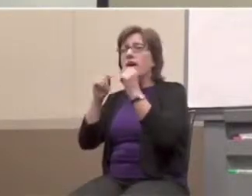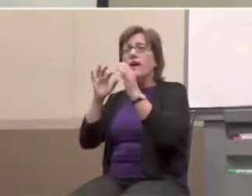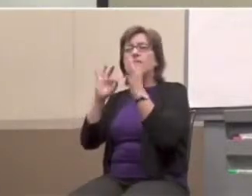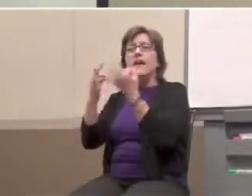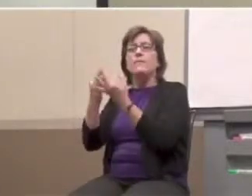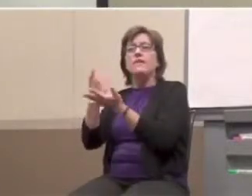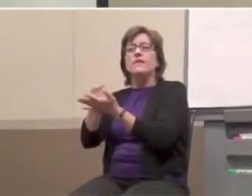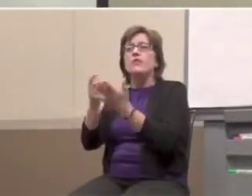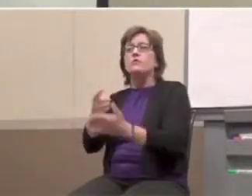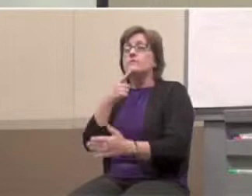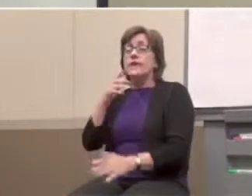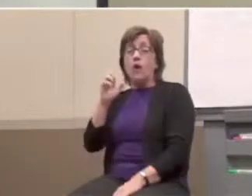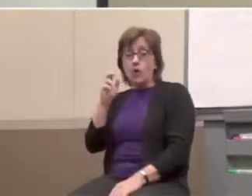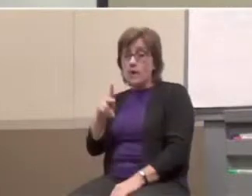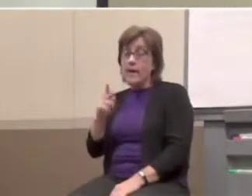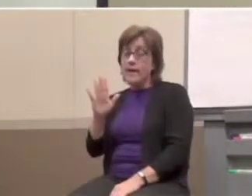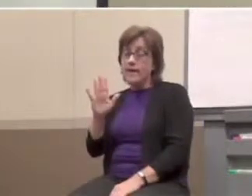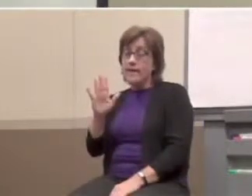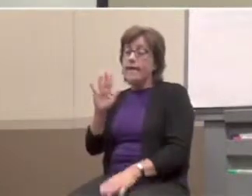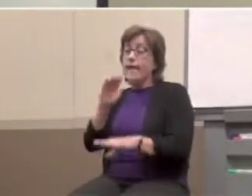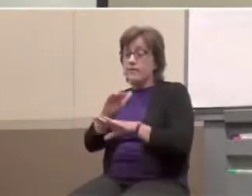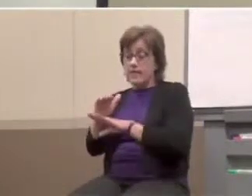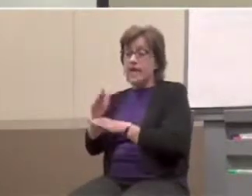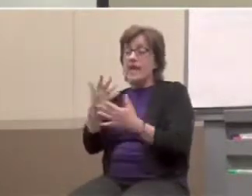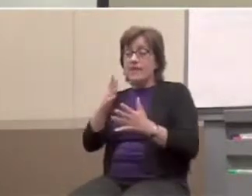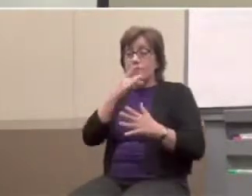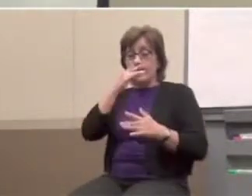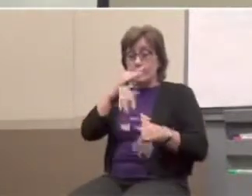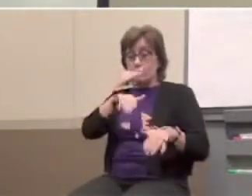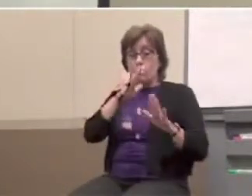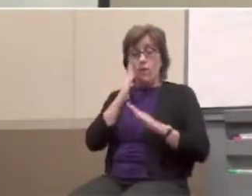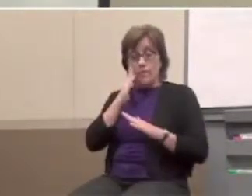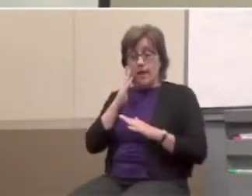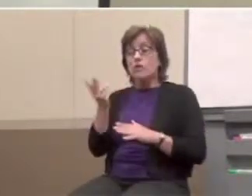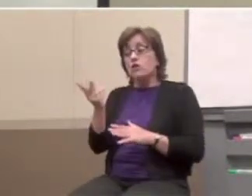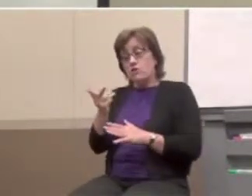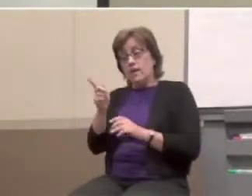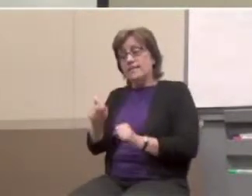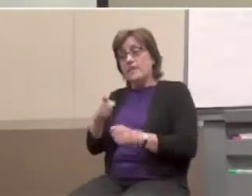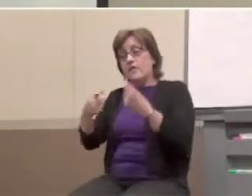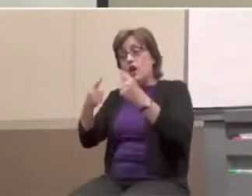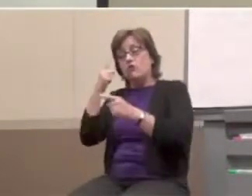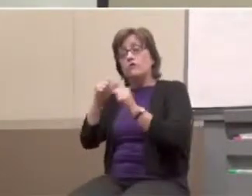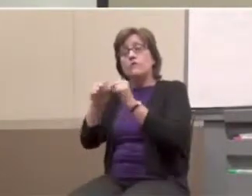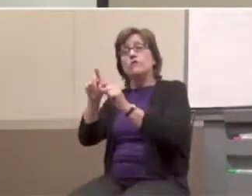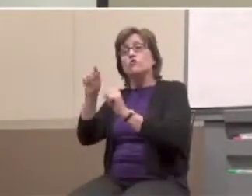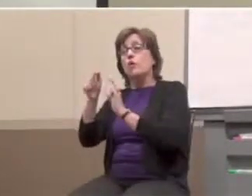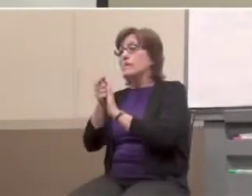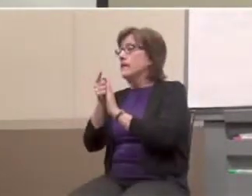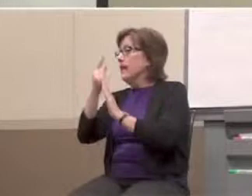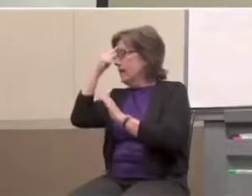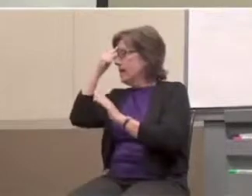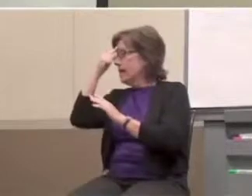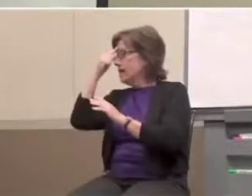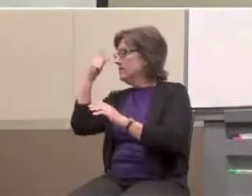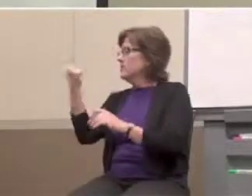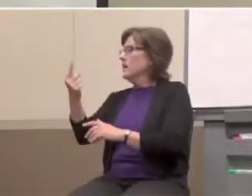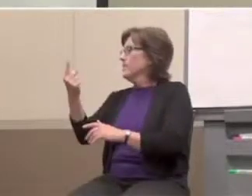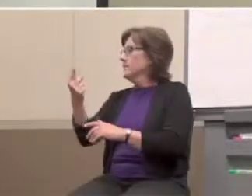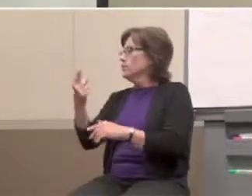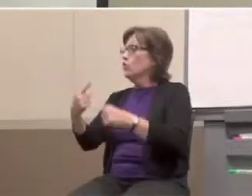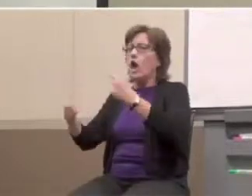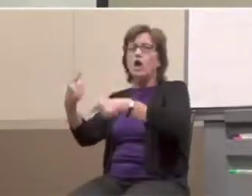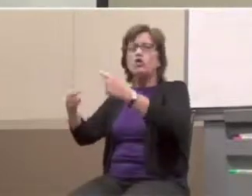every night after the kids go to bed, you guys have to argue for 20 minutes. Think of something to argue about and argue.